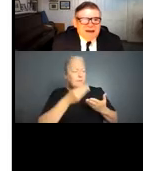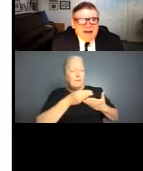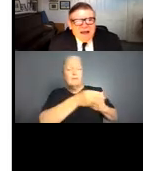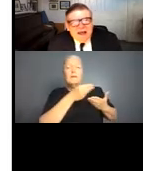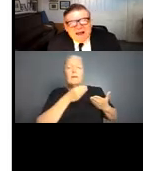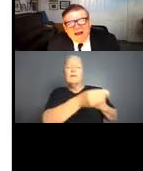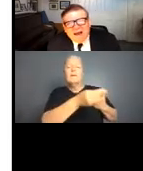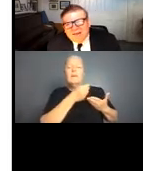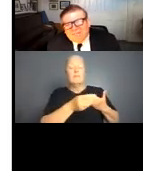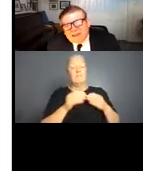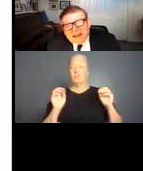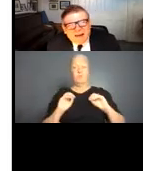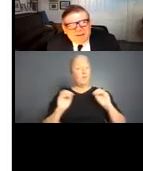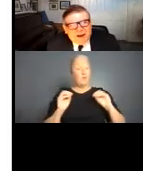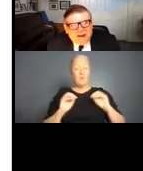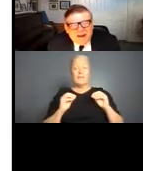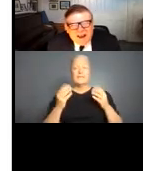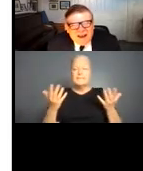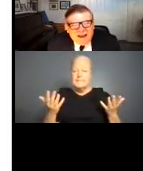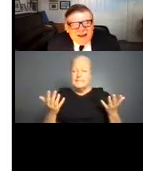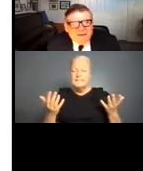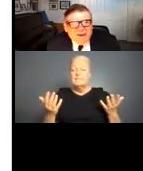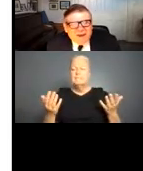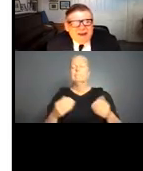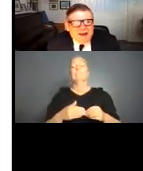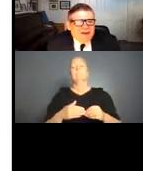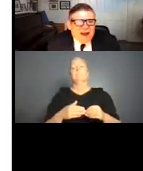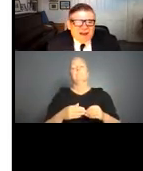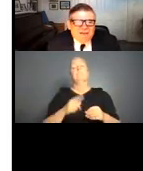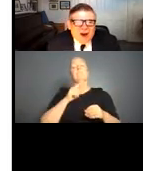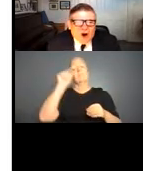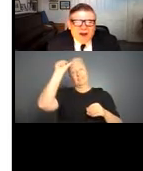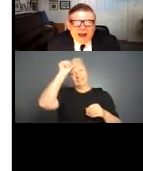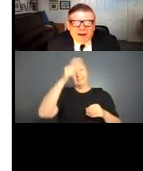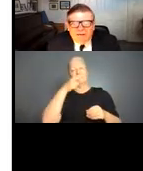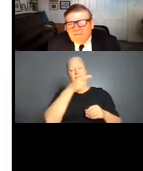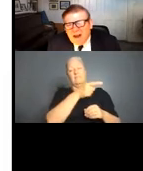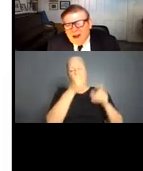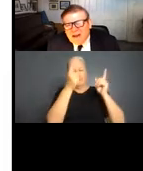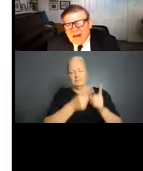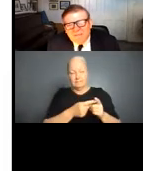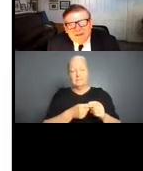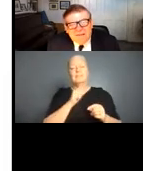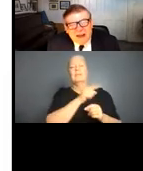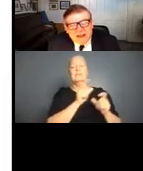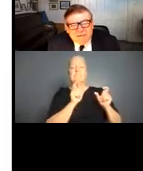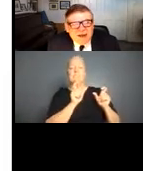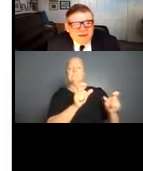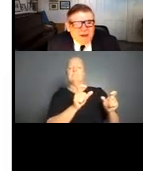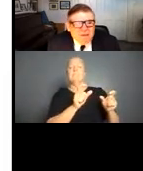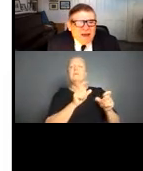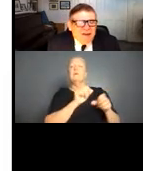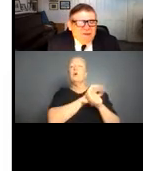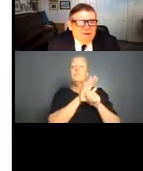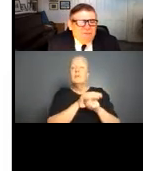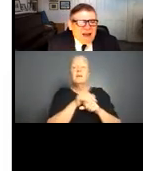months. Particularly we heard in India, with the introduction of a lockdown and large numbers, millions and millions of